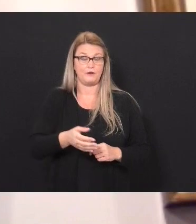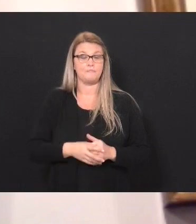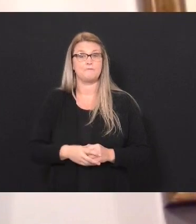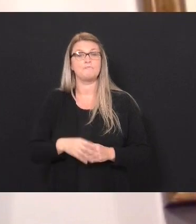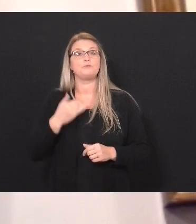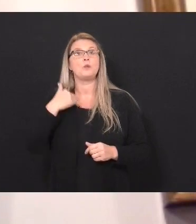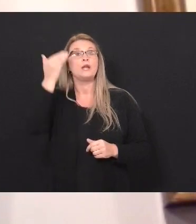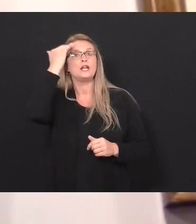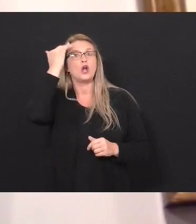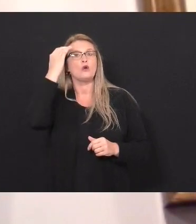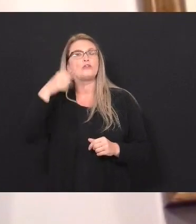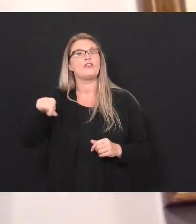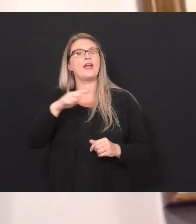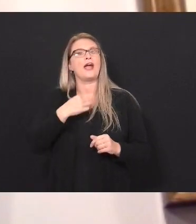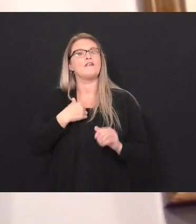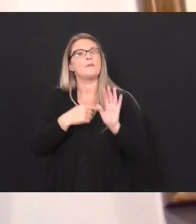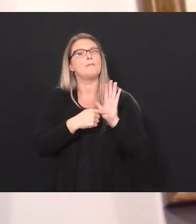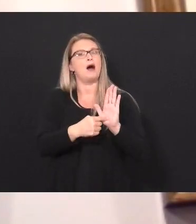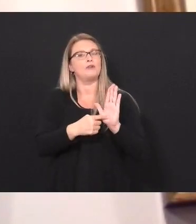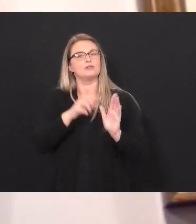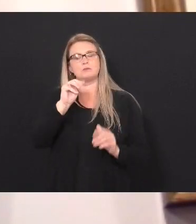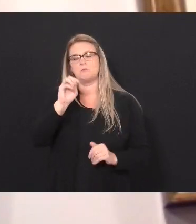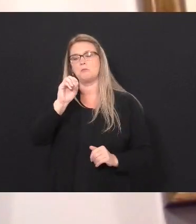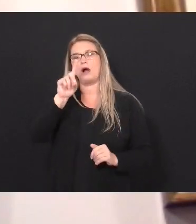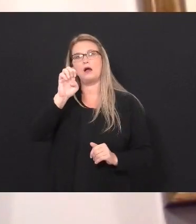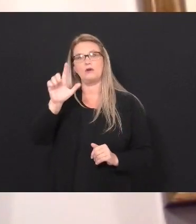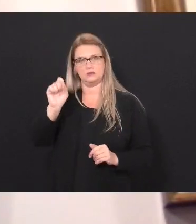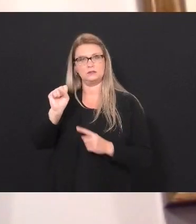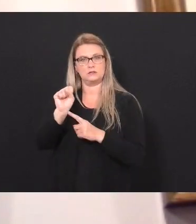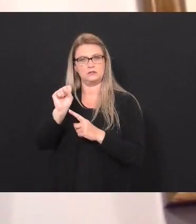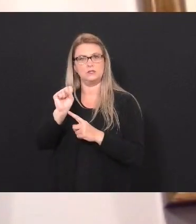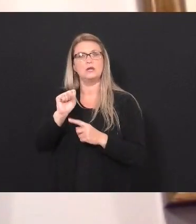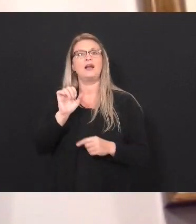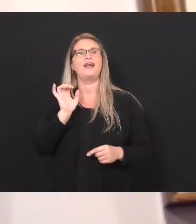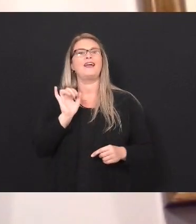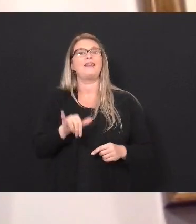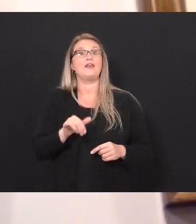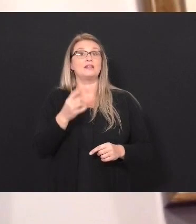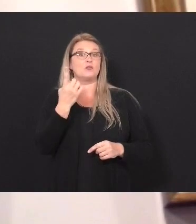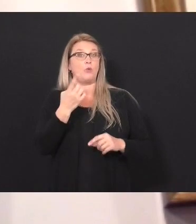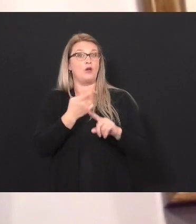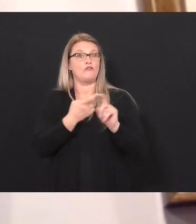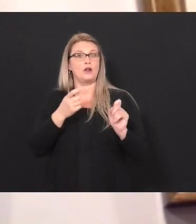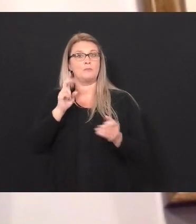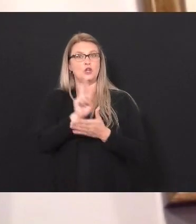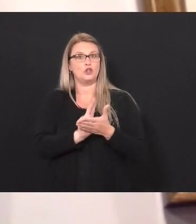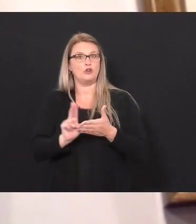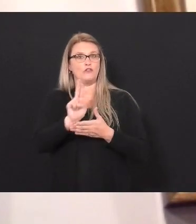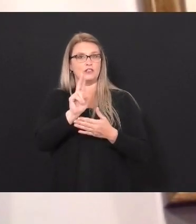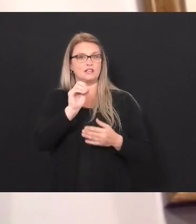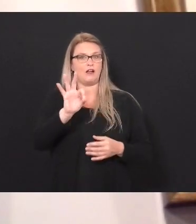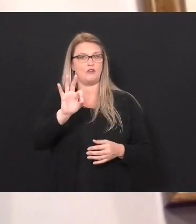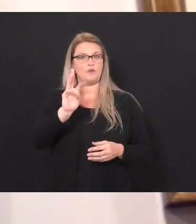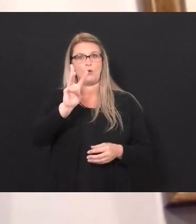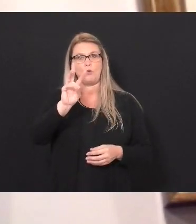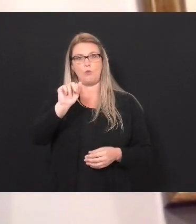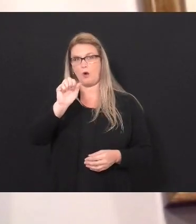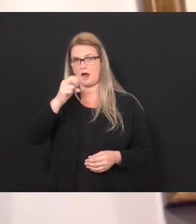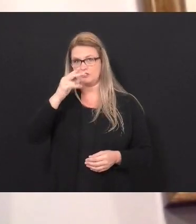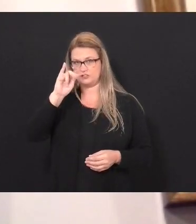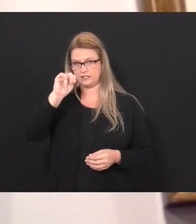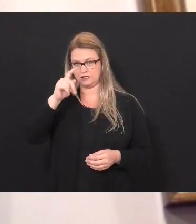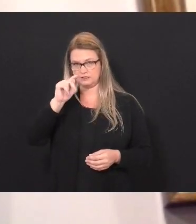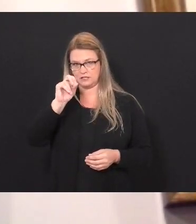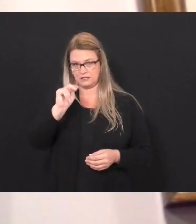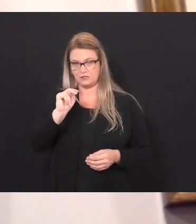out there, and the model that's been the most referred to is the one that comes from the University of Washington, that